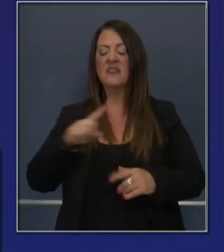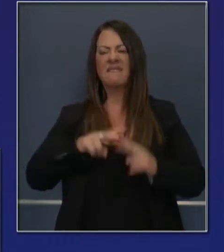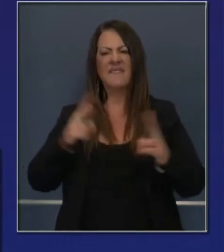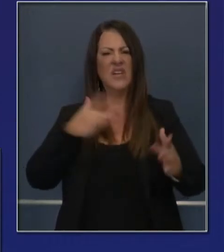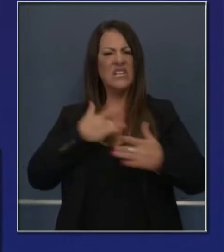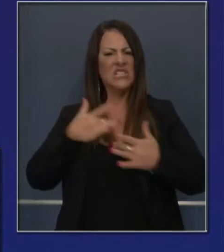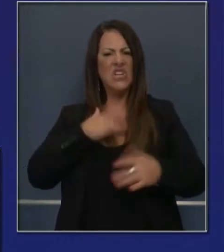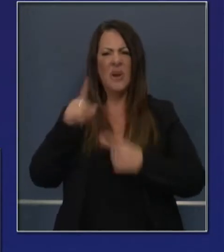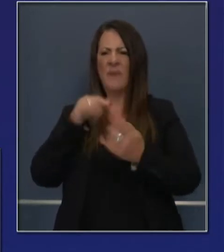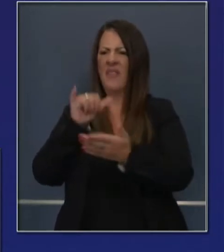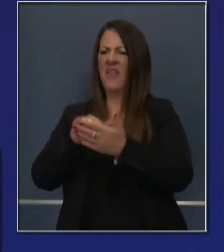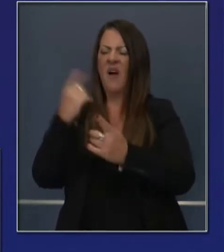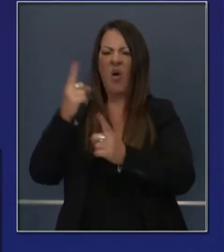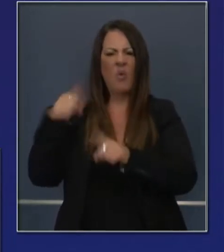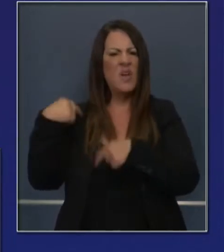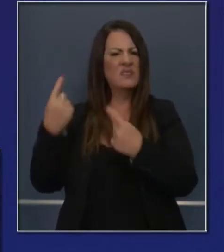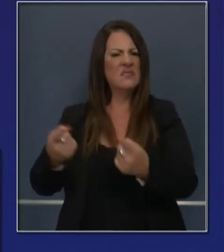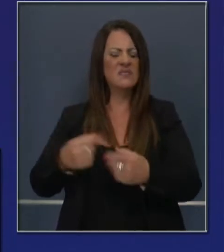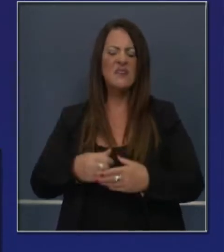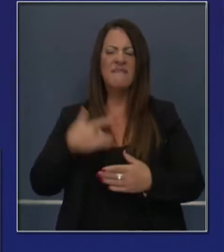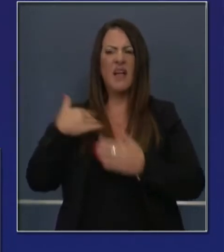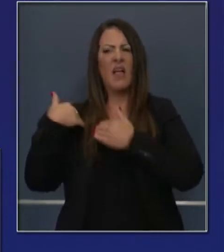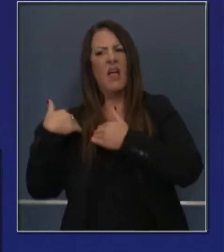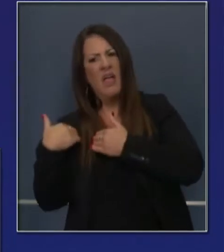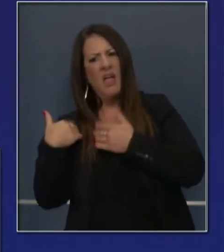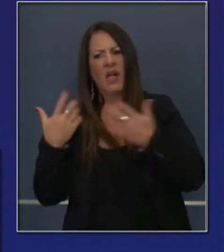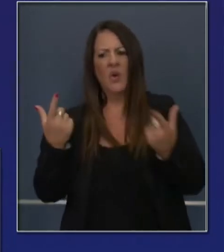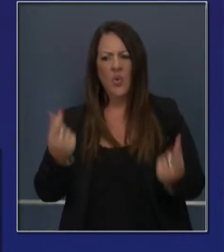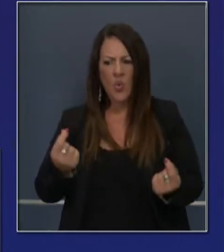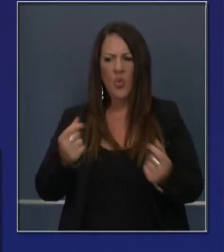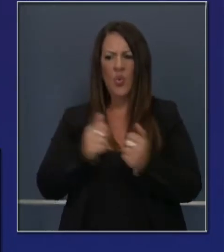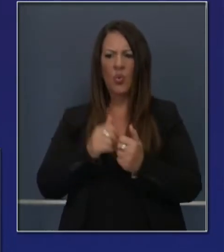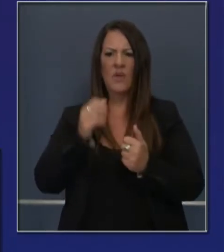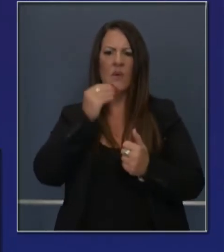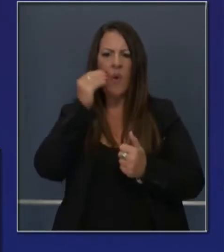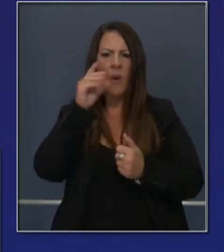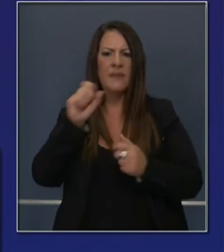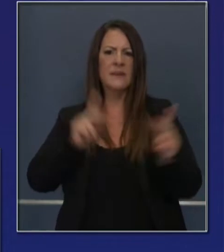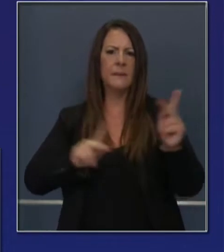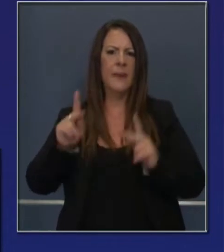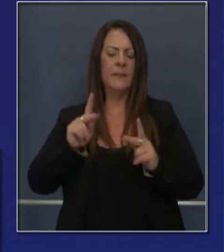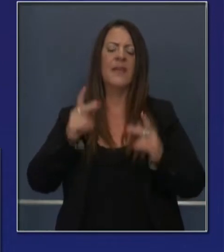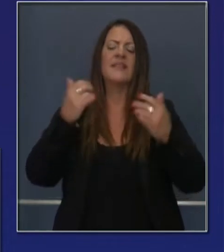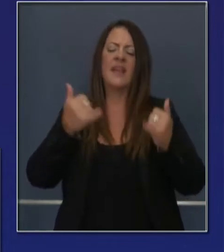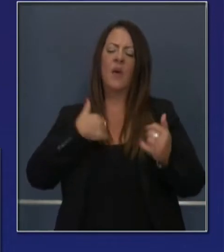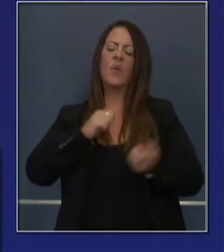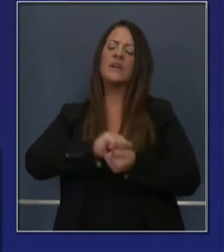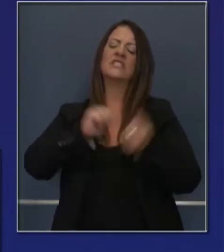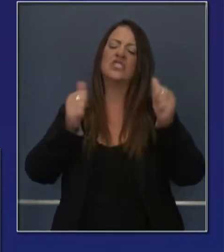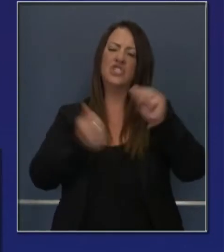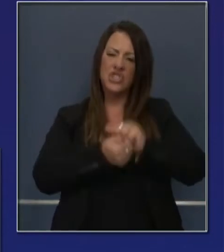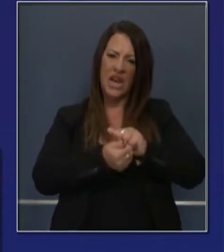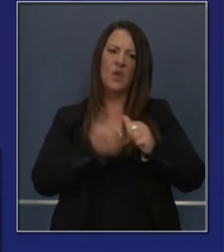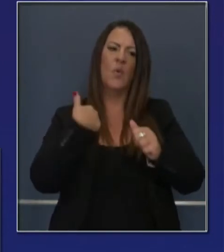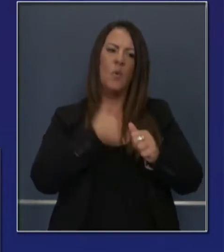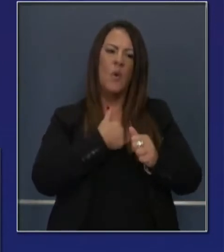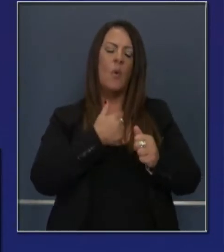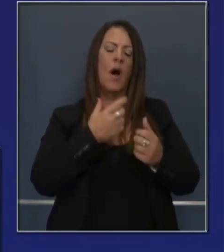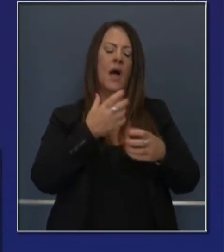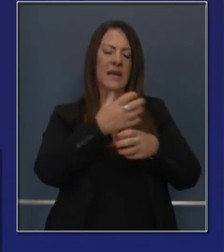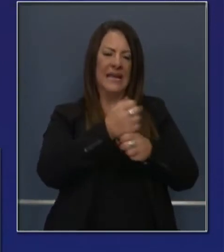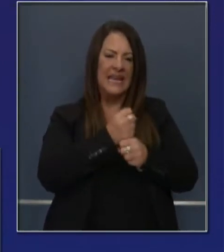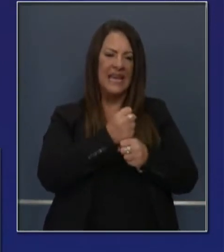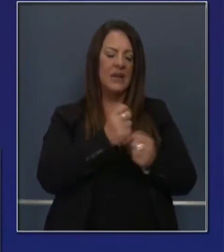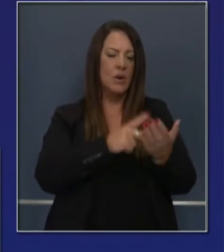that have, well, have been burdened with this challenge. And we're trying to change that paradigm, build capacity, build